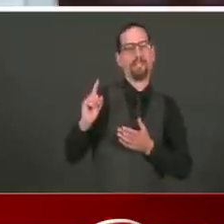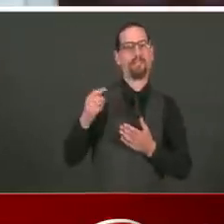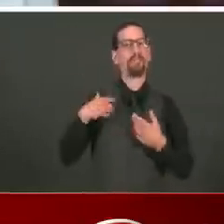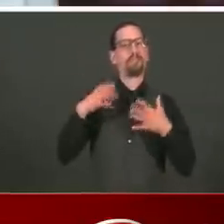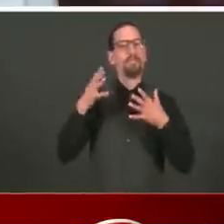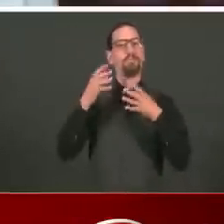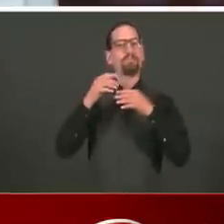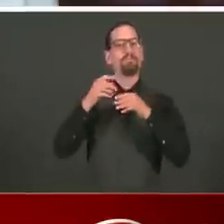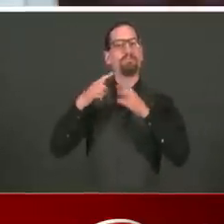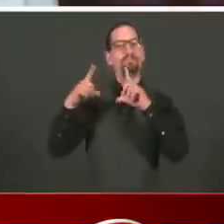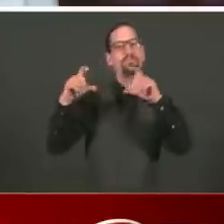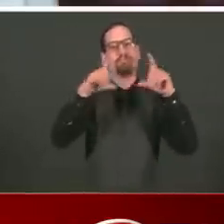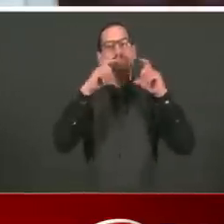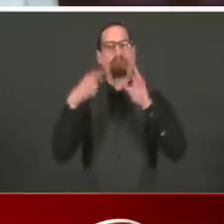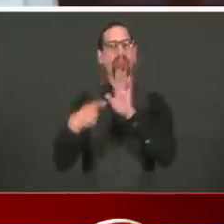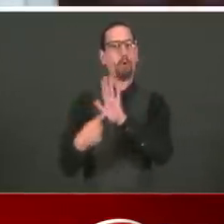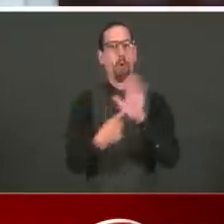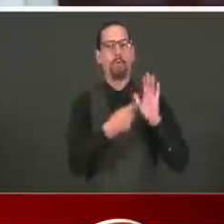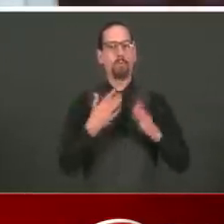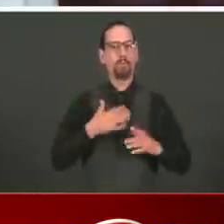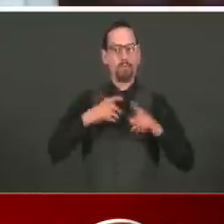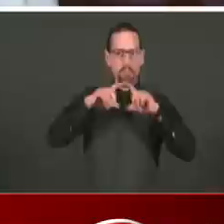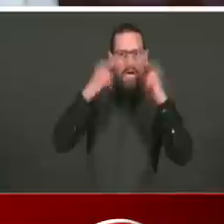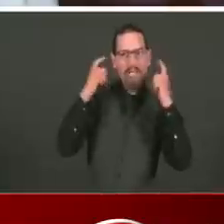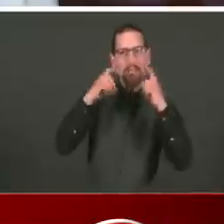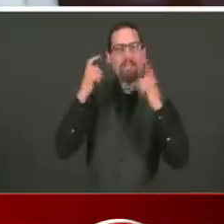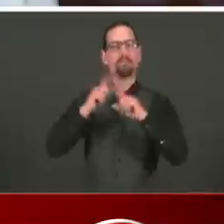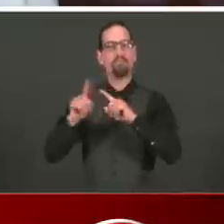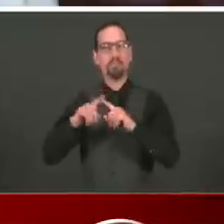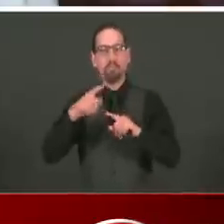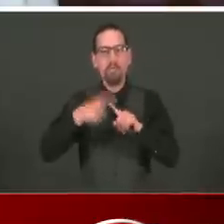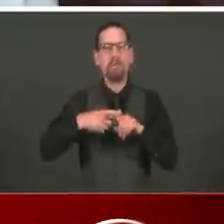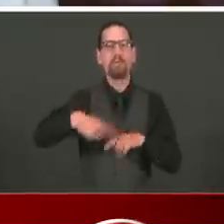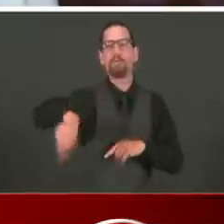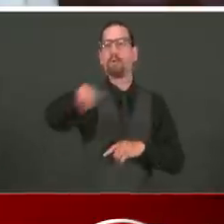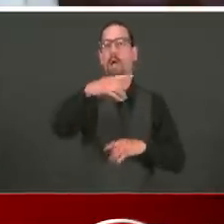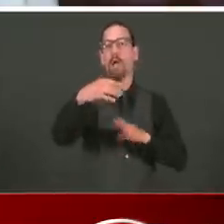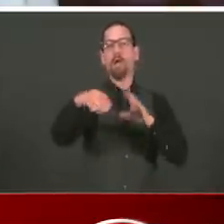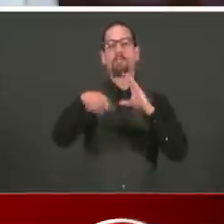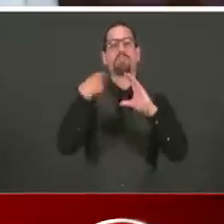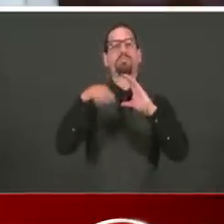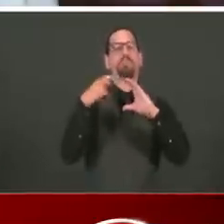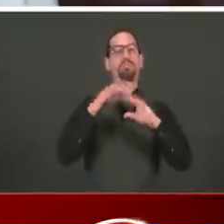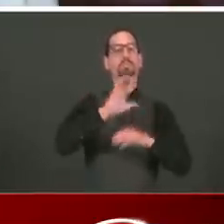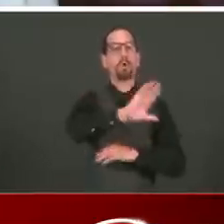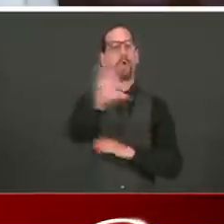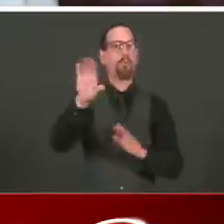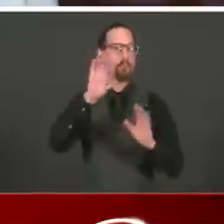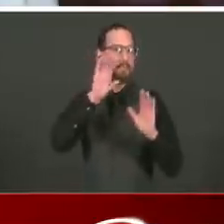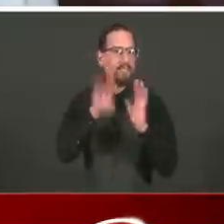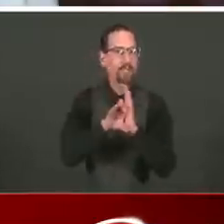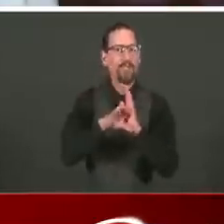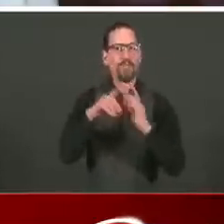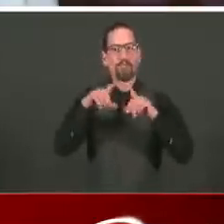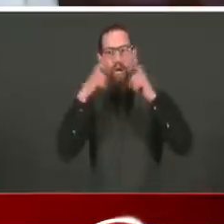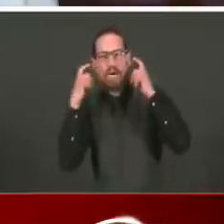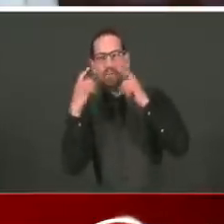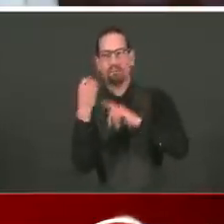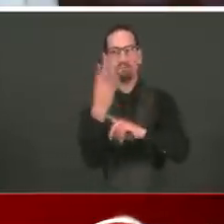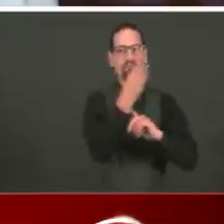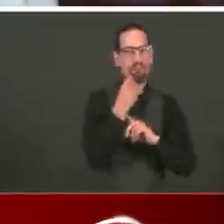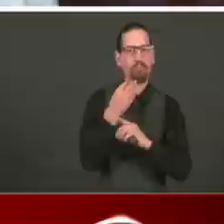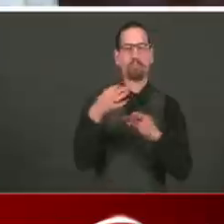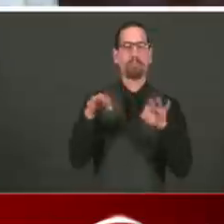for masks. So it's a good way for us to stay in touch as we work together through the